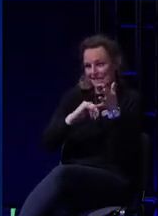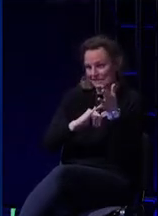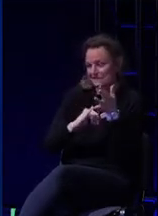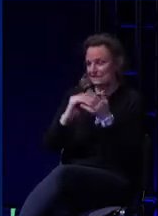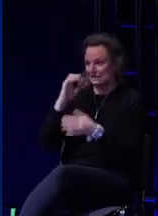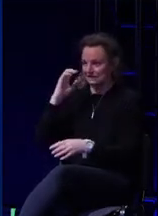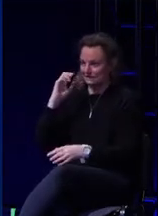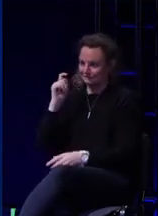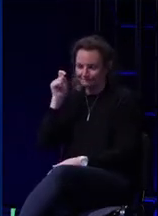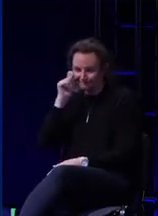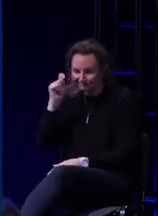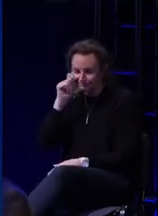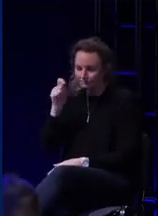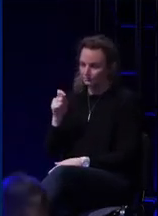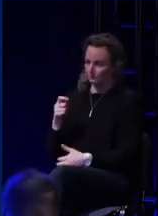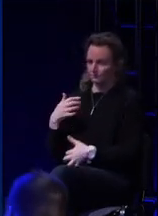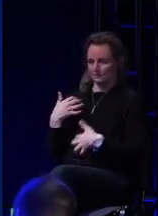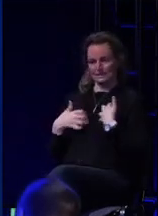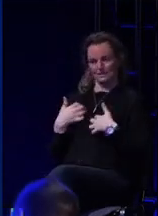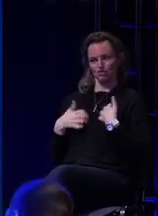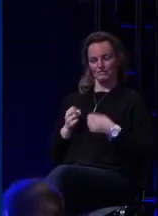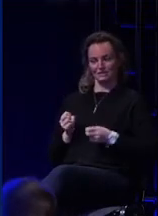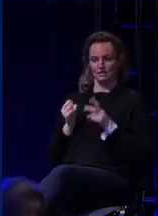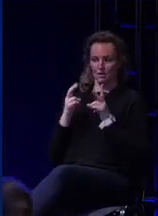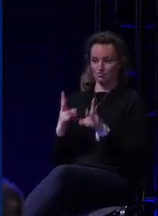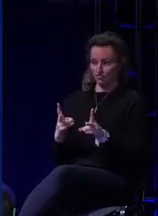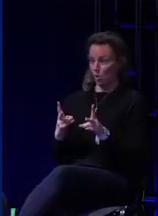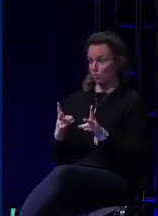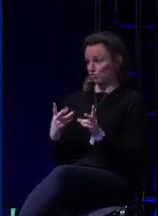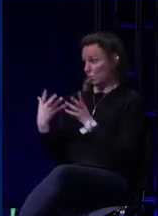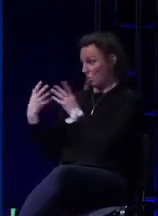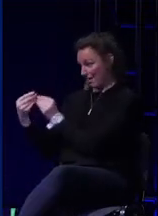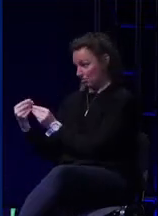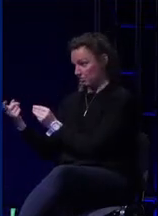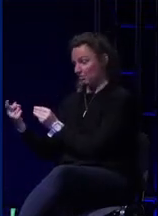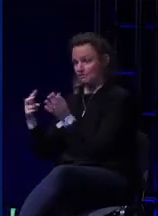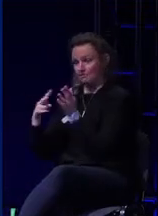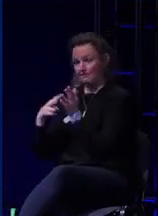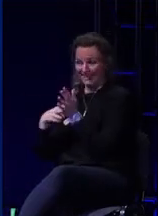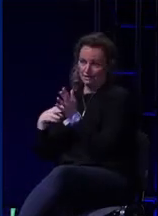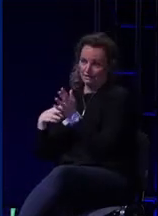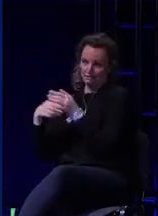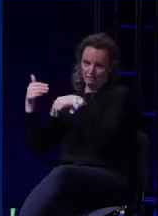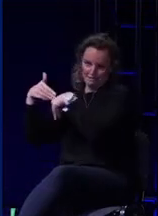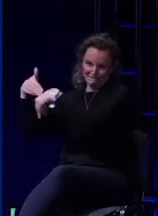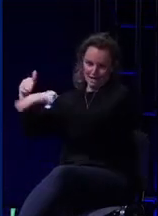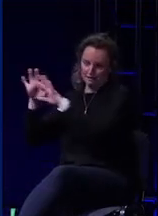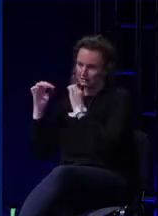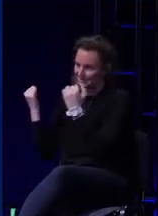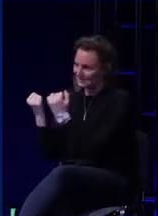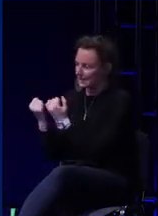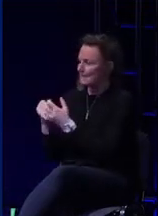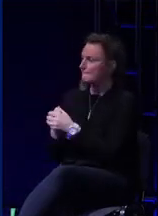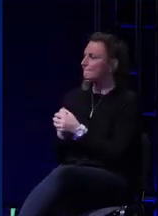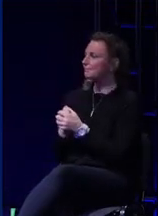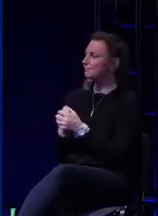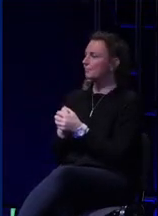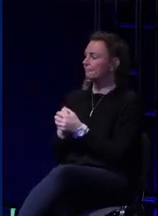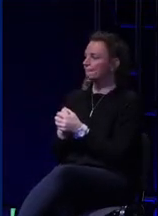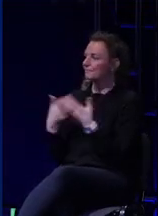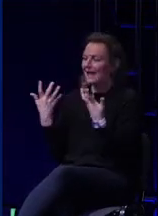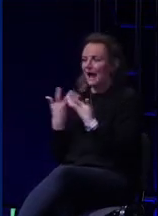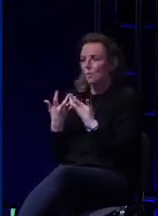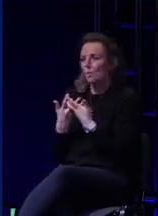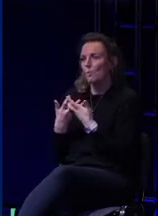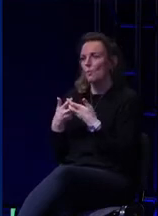it's quite an interesting approach that we have together with VFX, and how, to what you were saying earlier, how